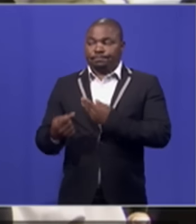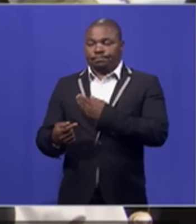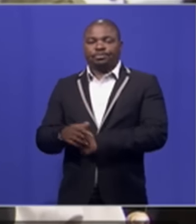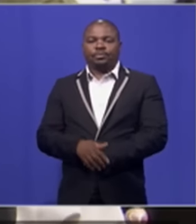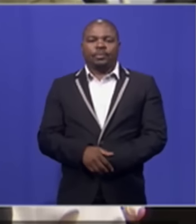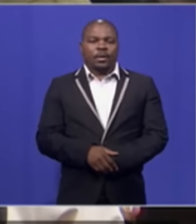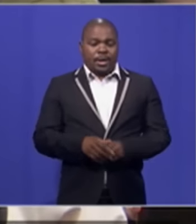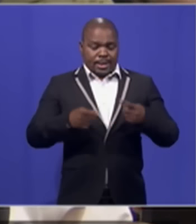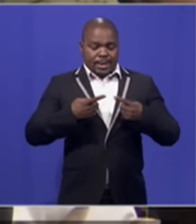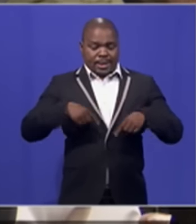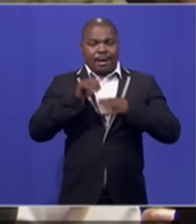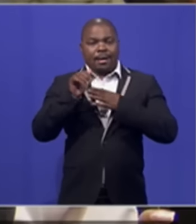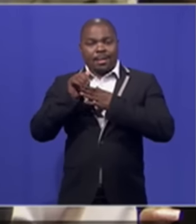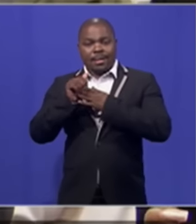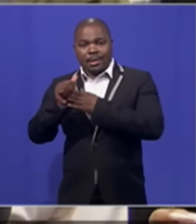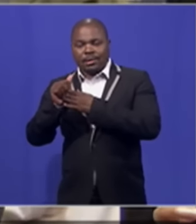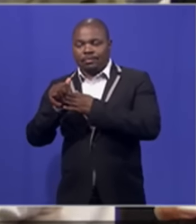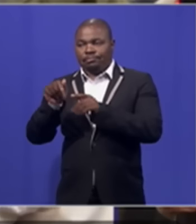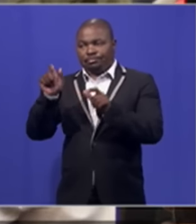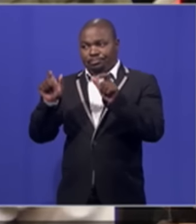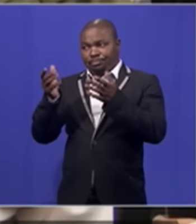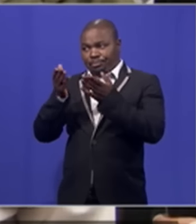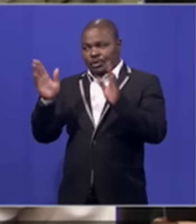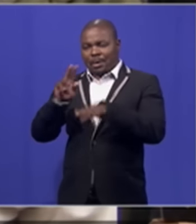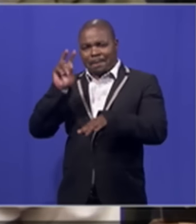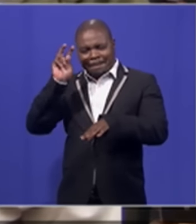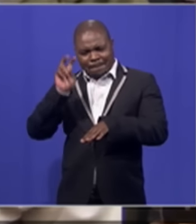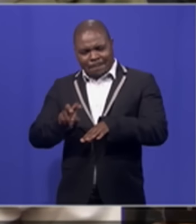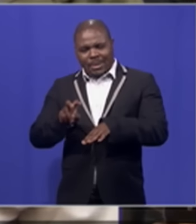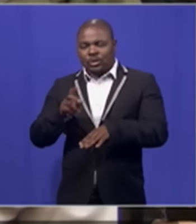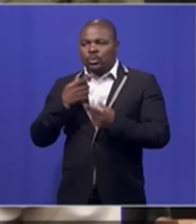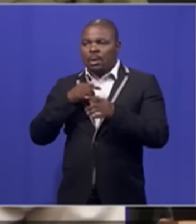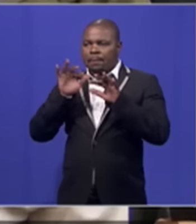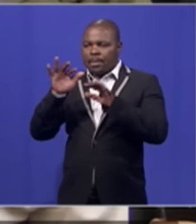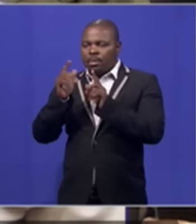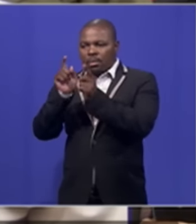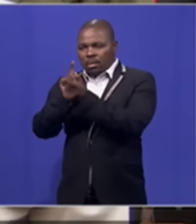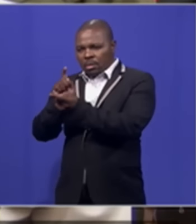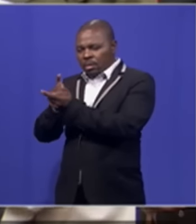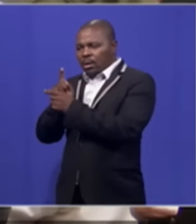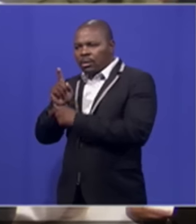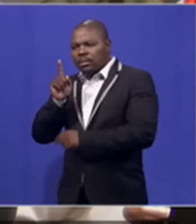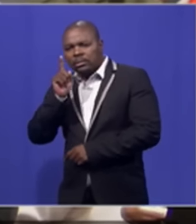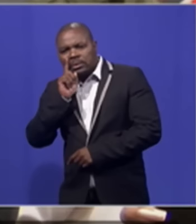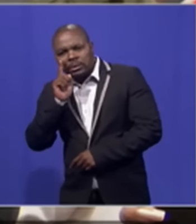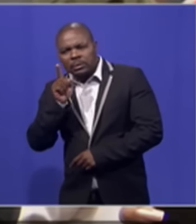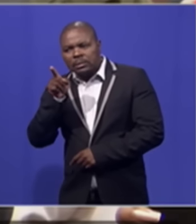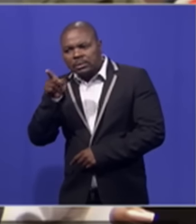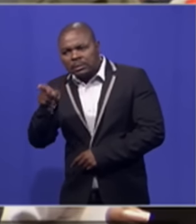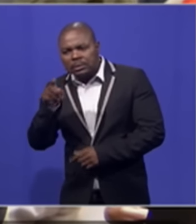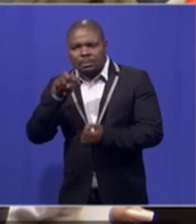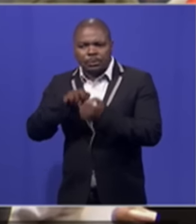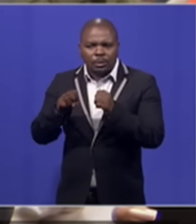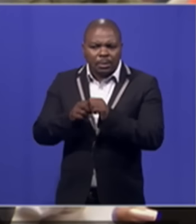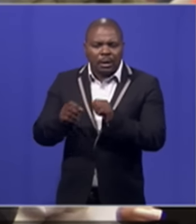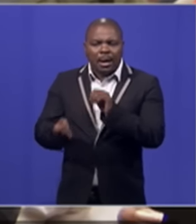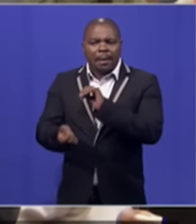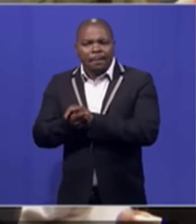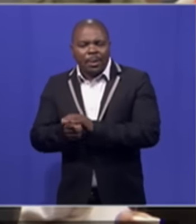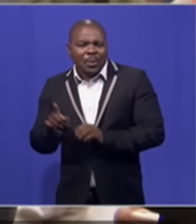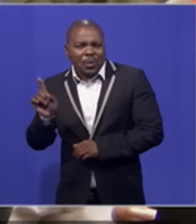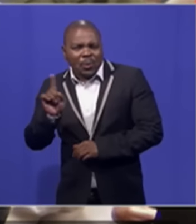as leaders we should be able to go and meet our people and see exactly what has befallen them.